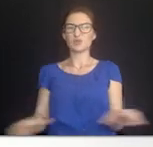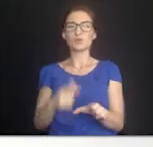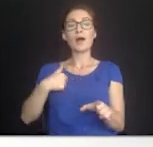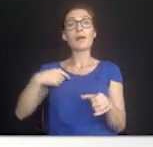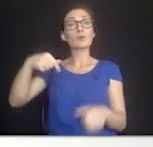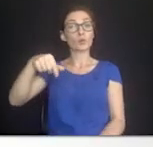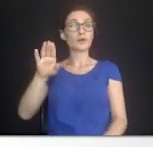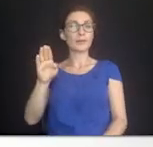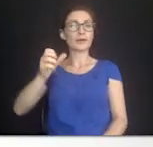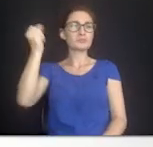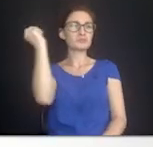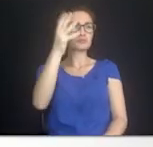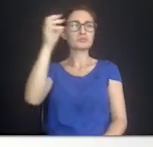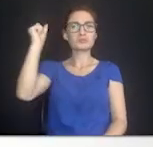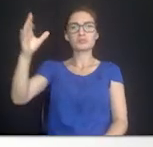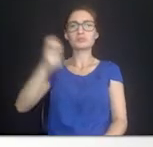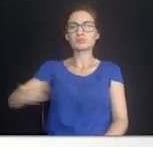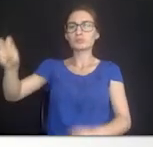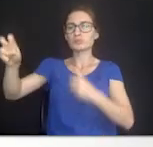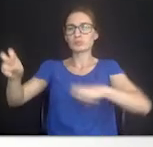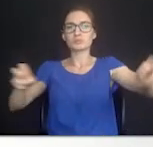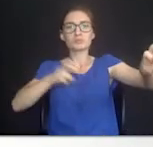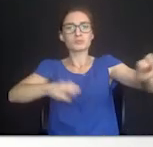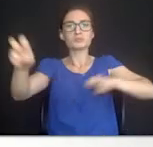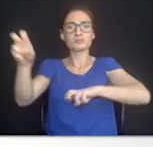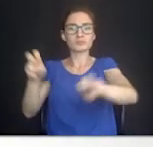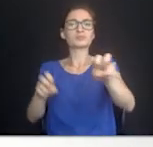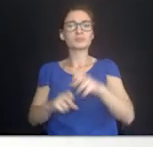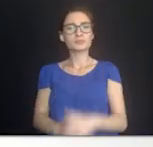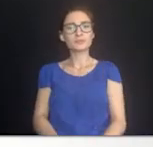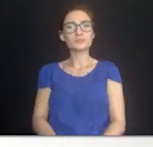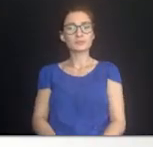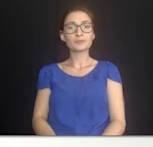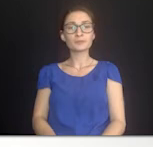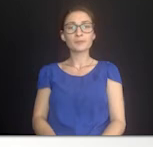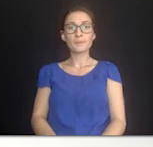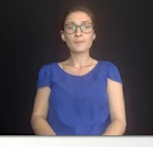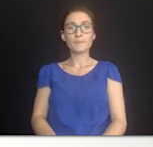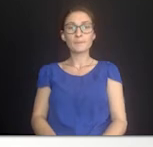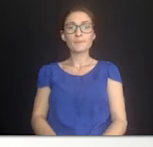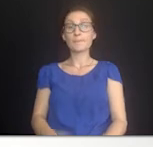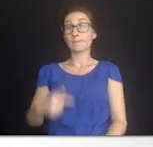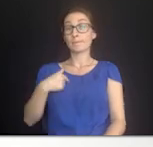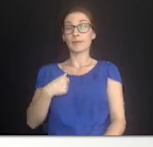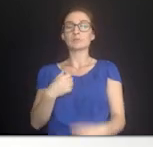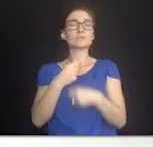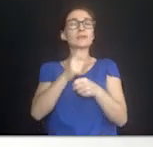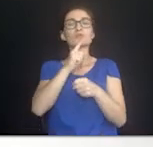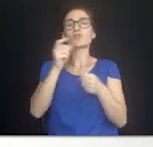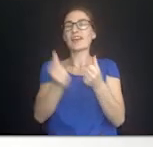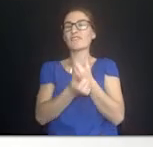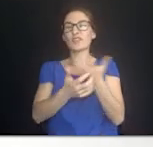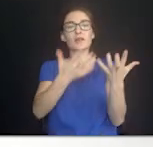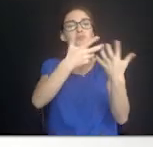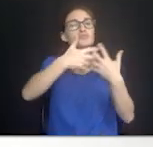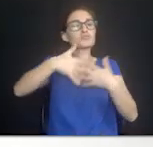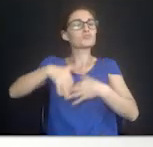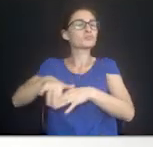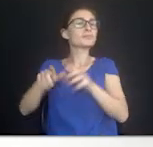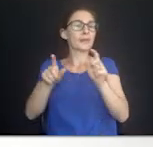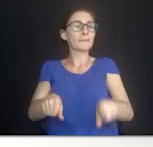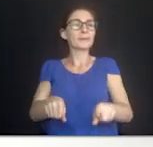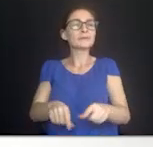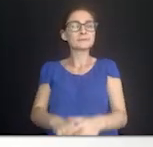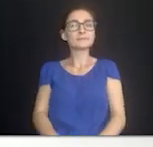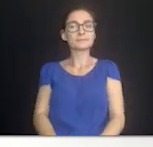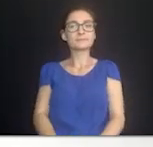quarterback. And what I'm trying to do is make sure that everything happened, right? So the